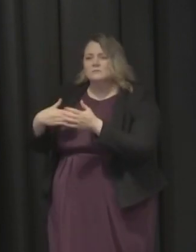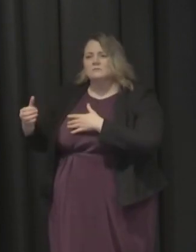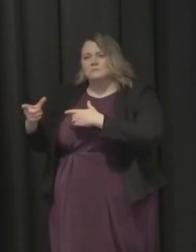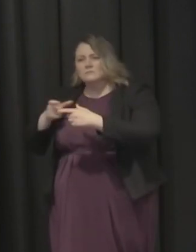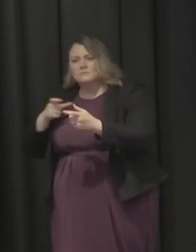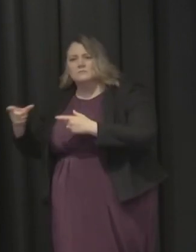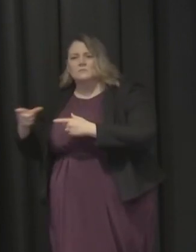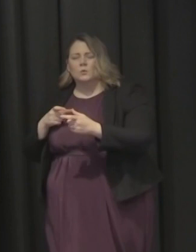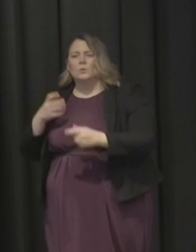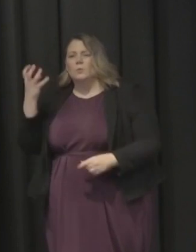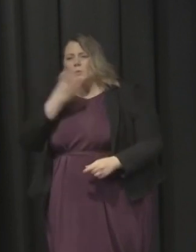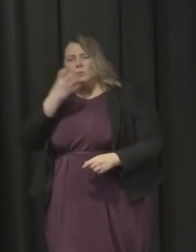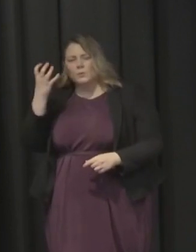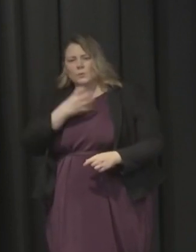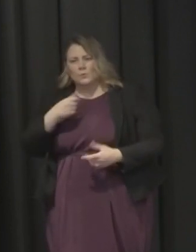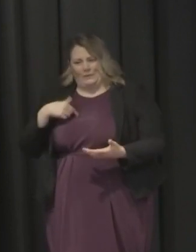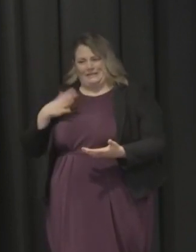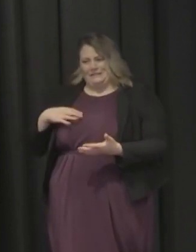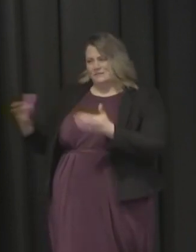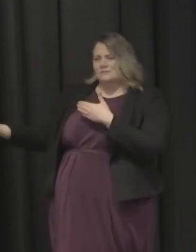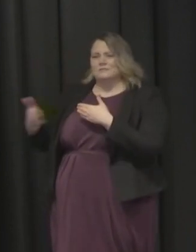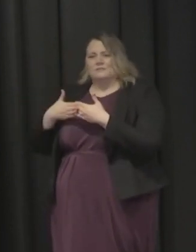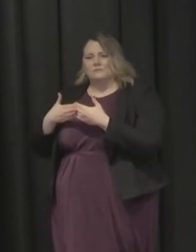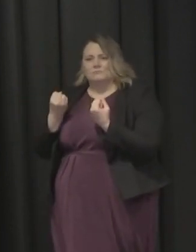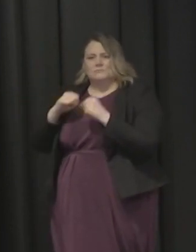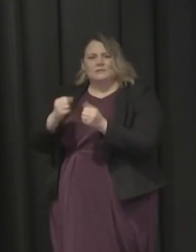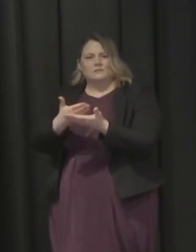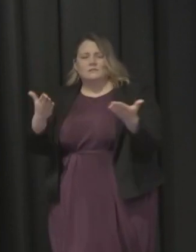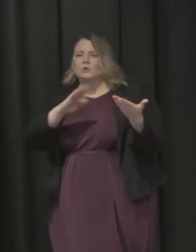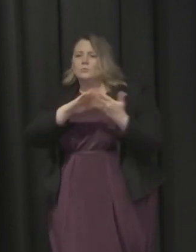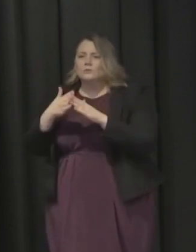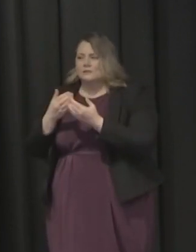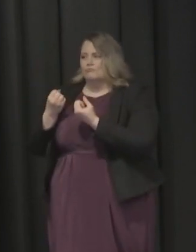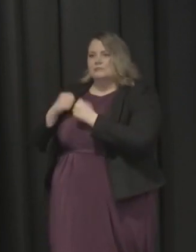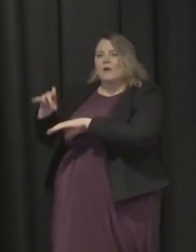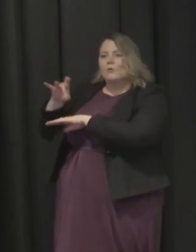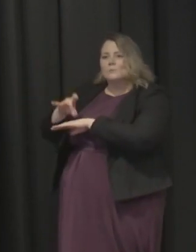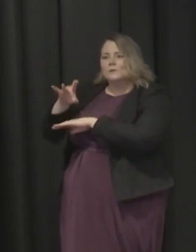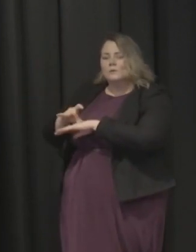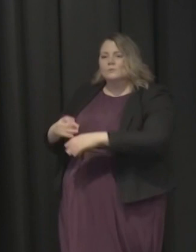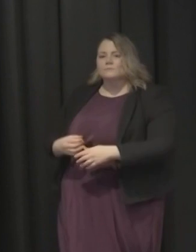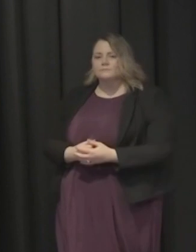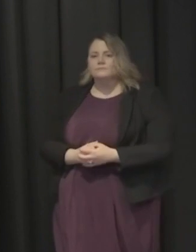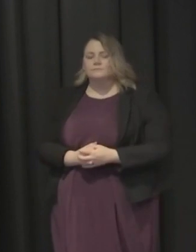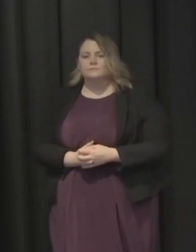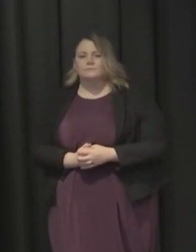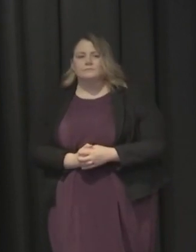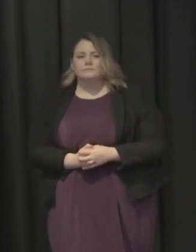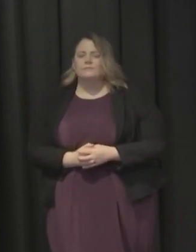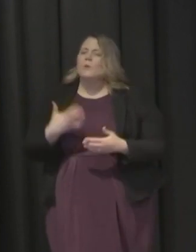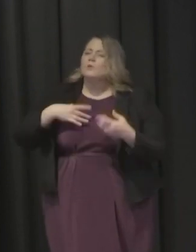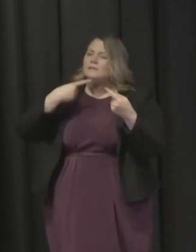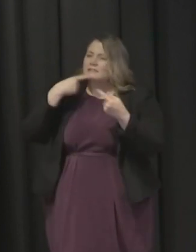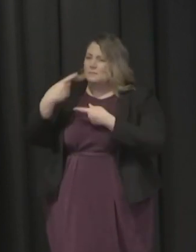construction industry and the Commonwealth were very quick to support that industry. At every step of the way throughout